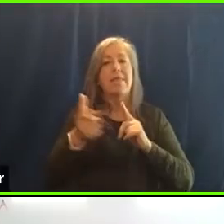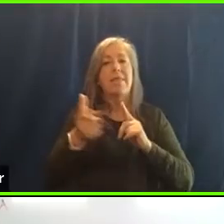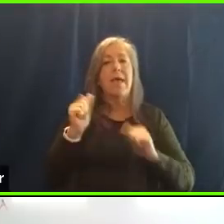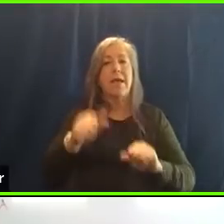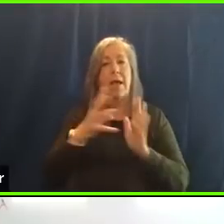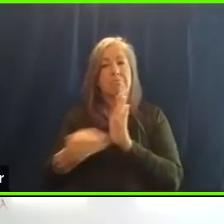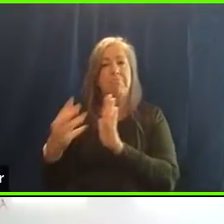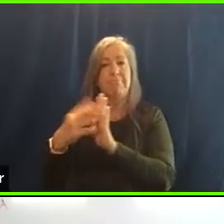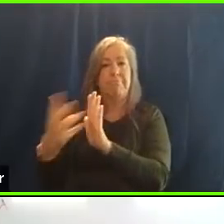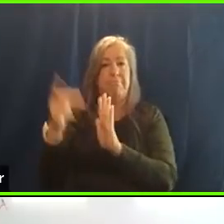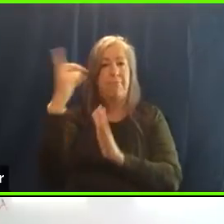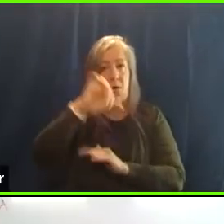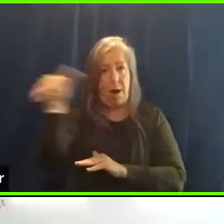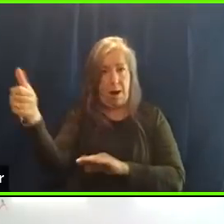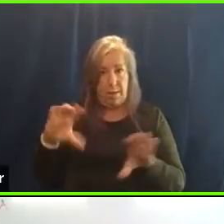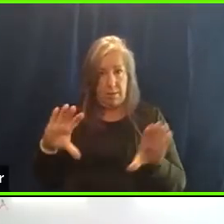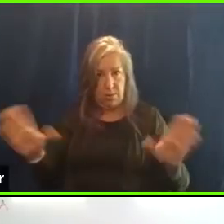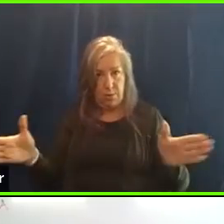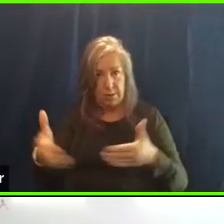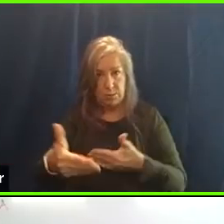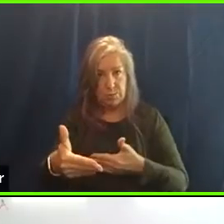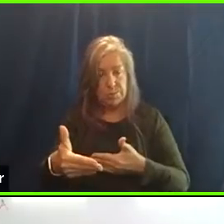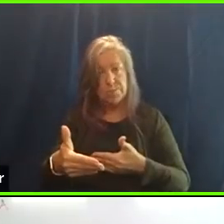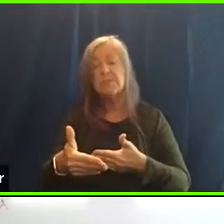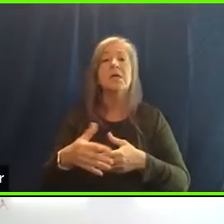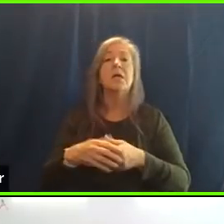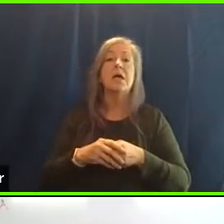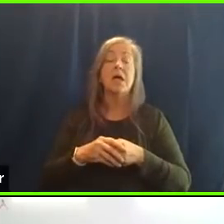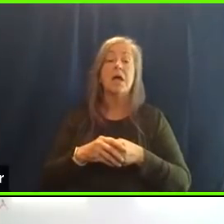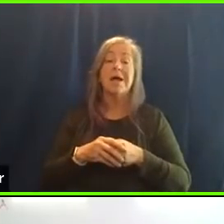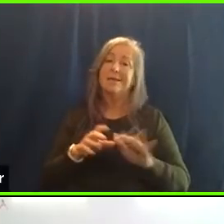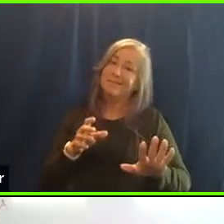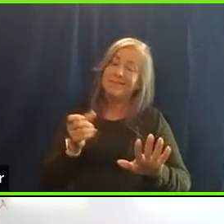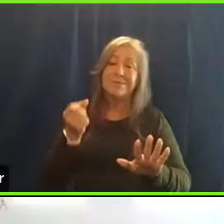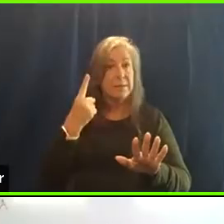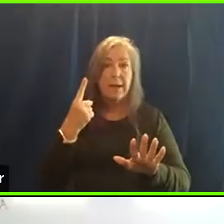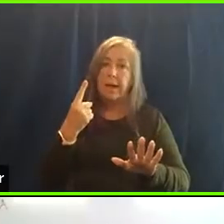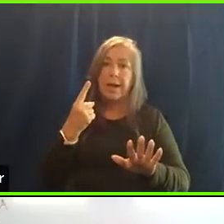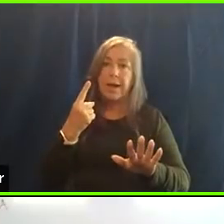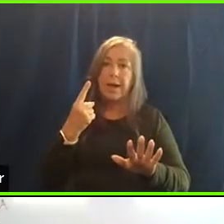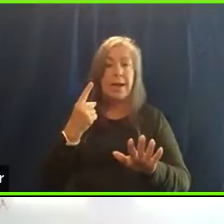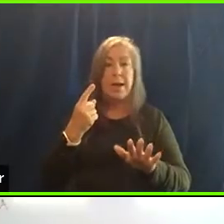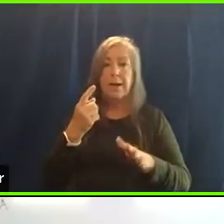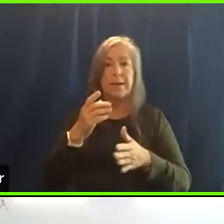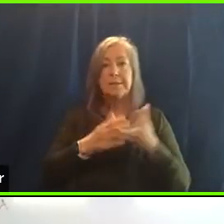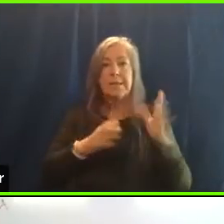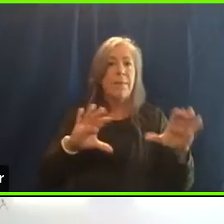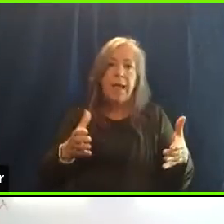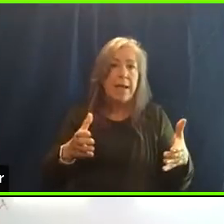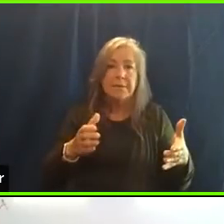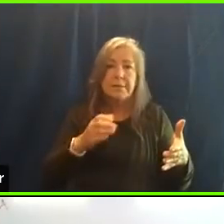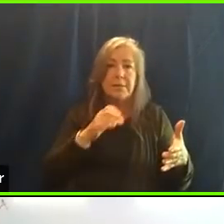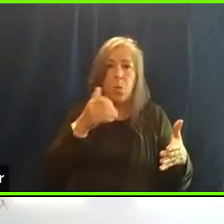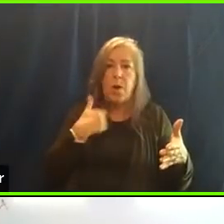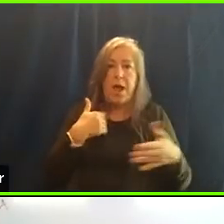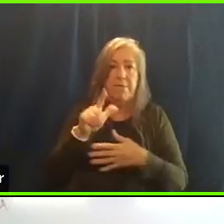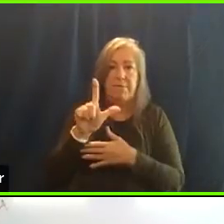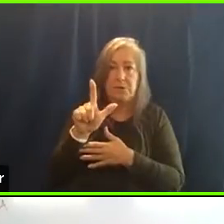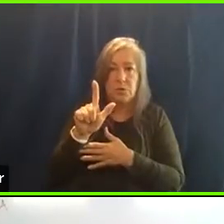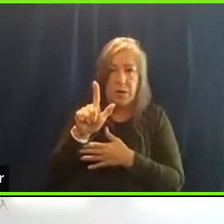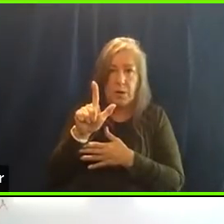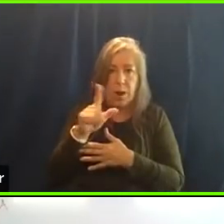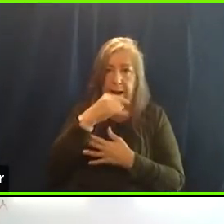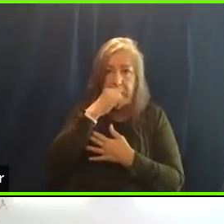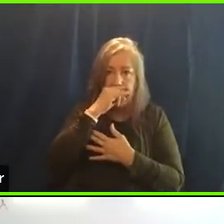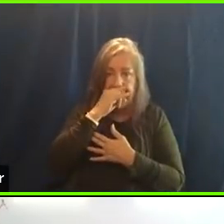21 seat setup. We know there's smaller classrooms out there that simply won't be able to achieve that. And that's okay. We've already included that